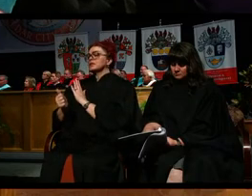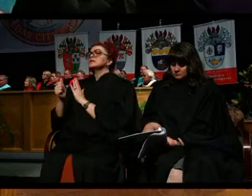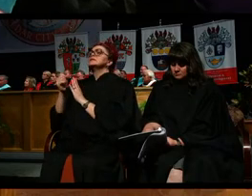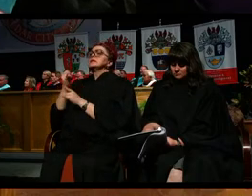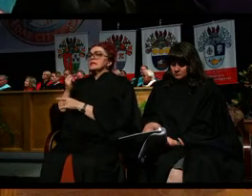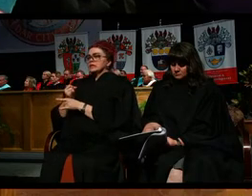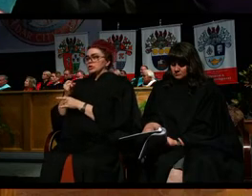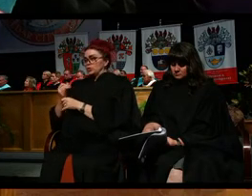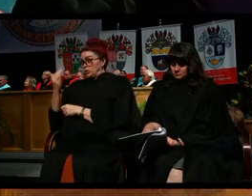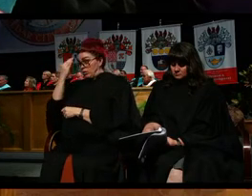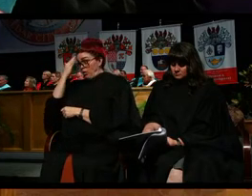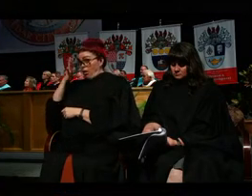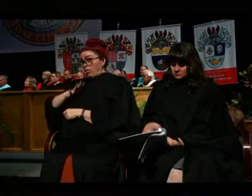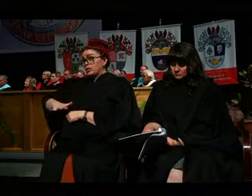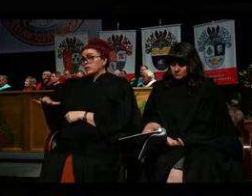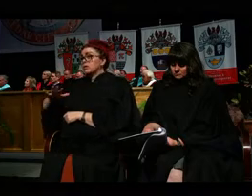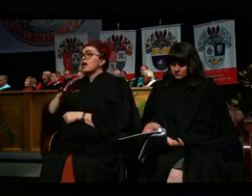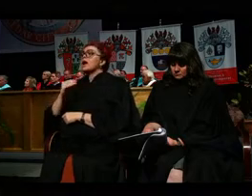and experience.